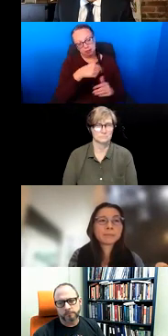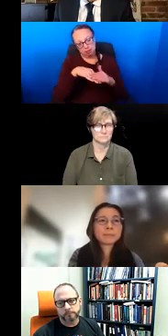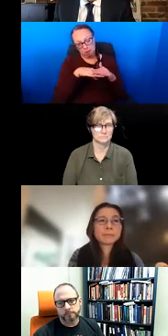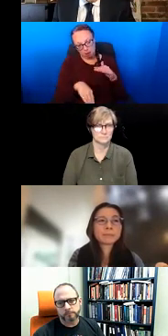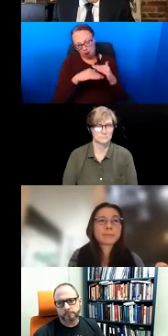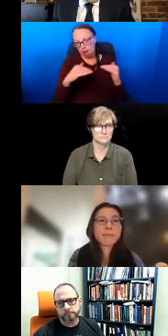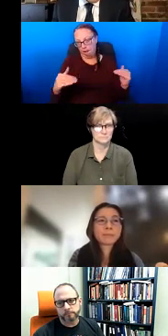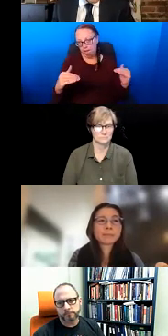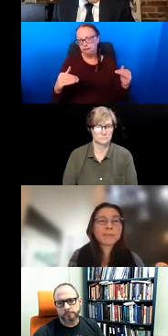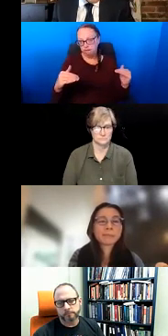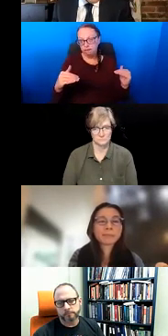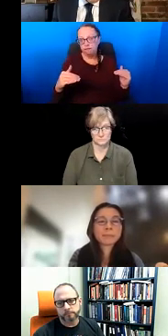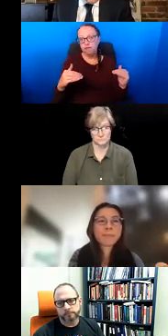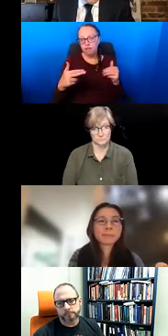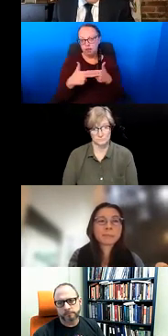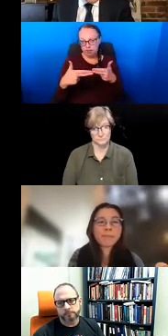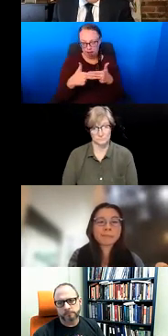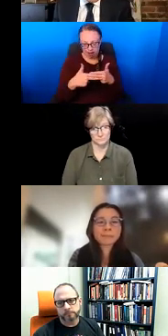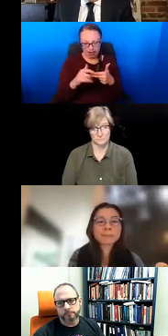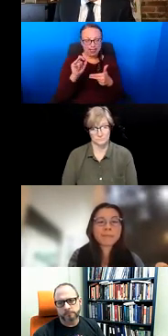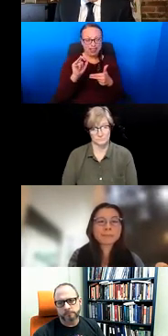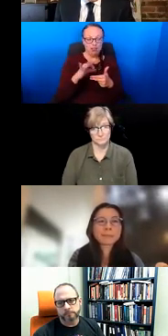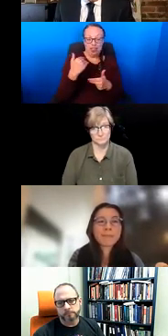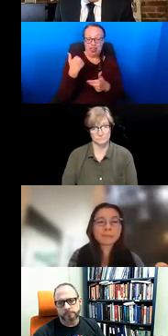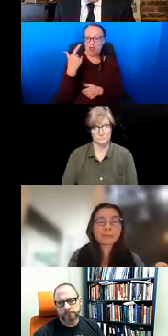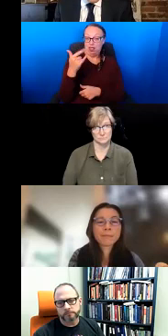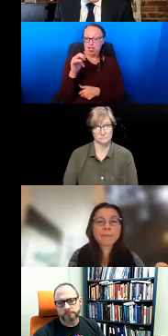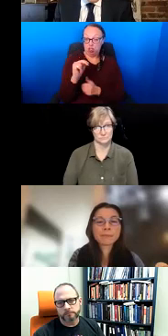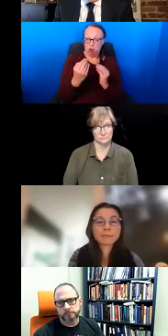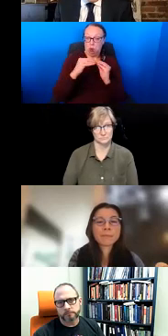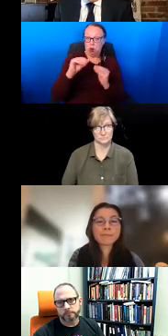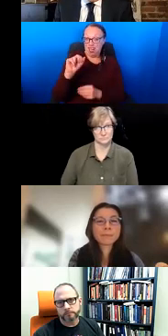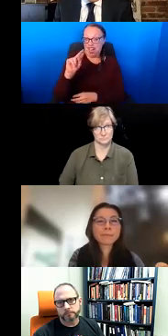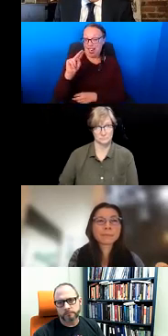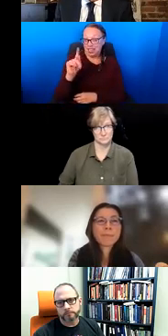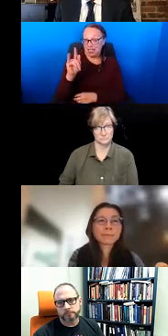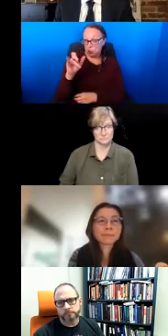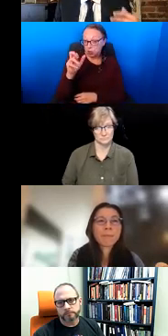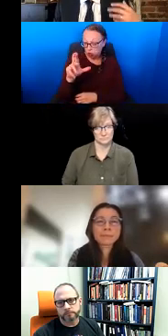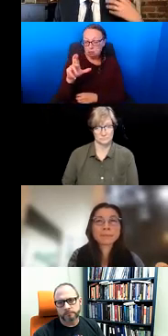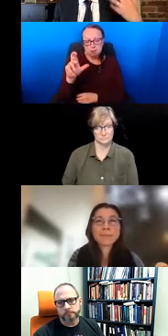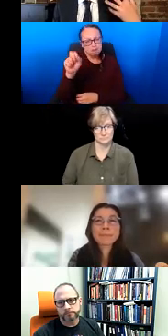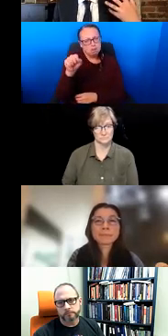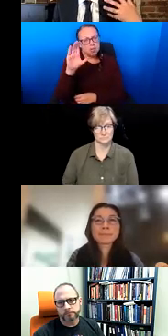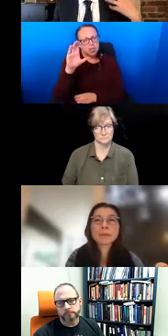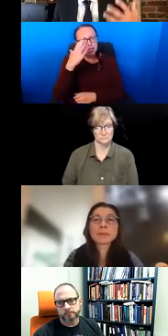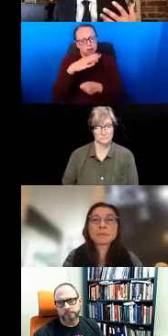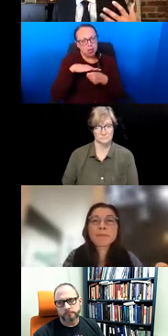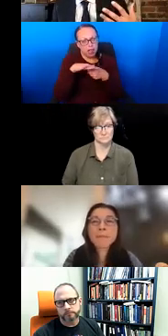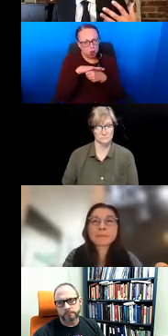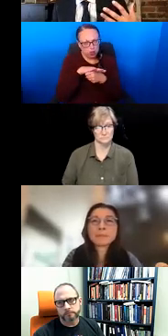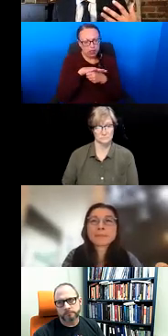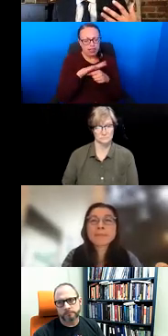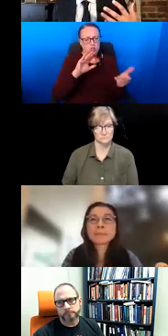slide, for individuals whose lesions are more anterior, it does seem to be the case that that areas that are mirror